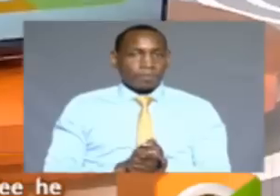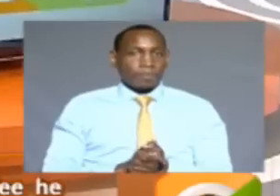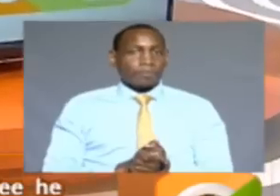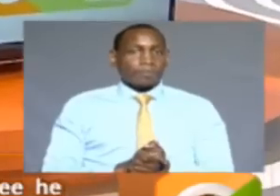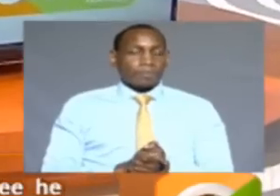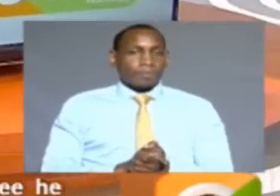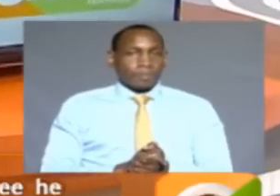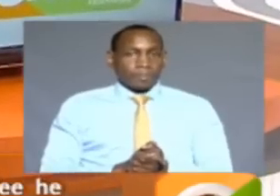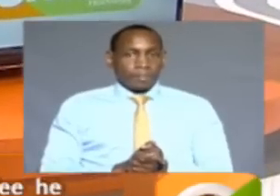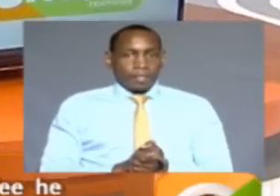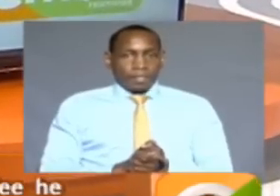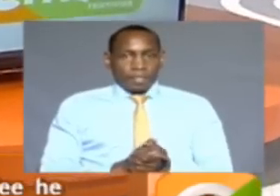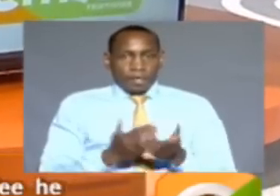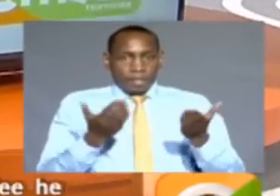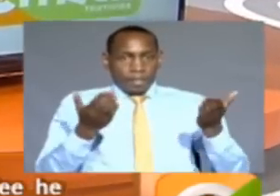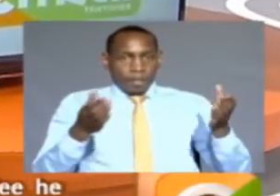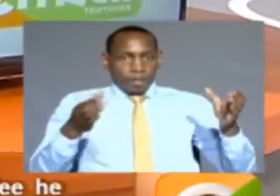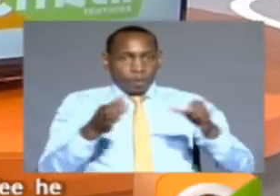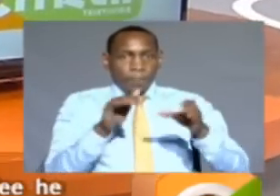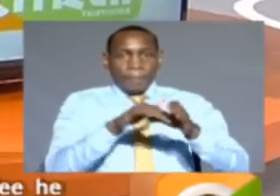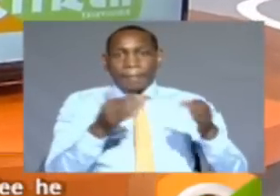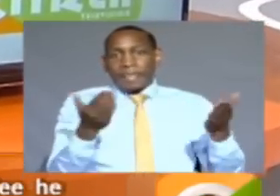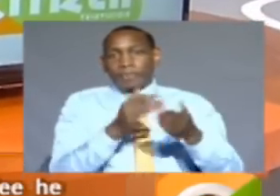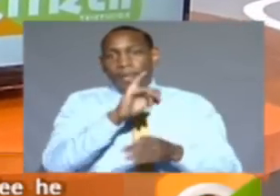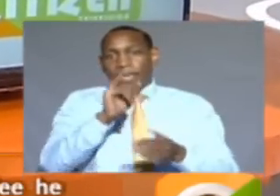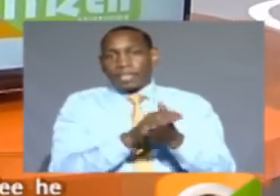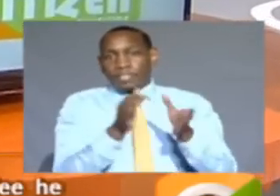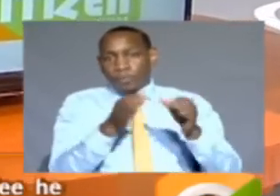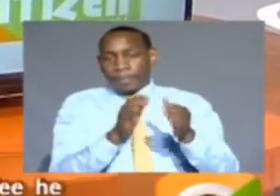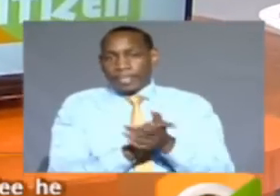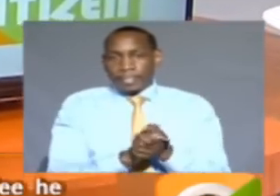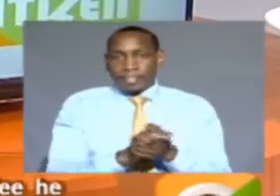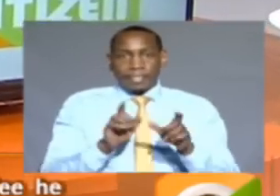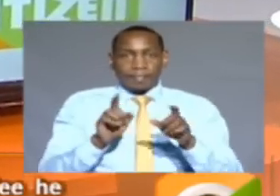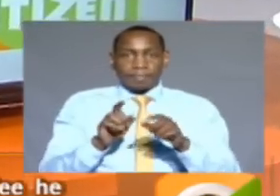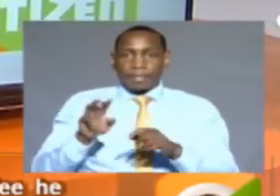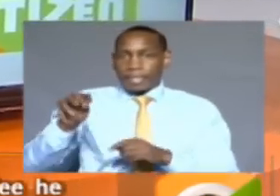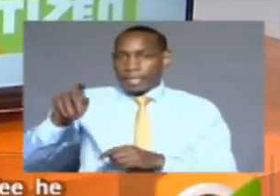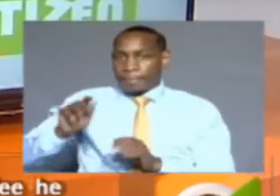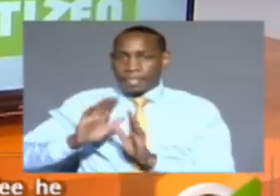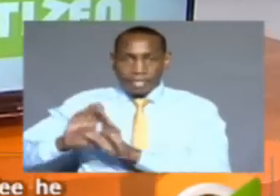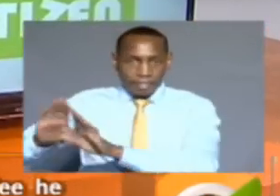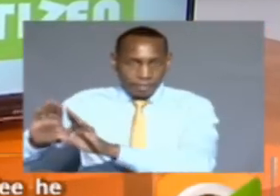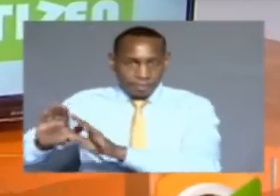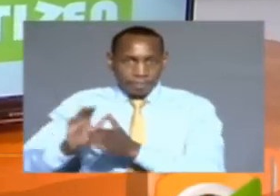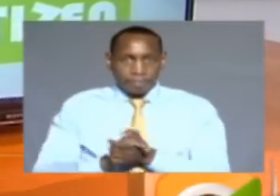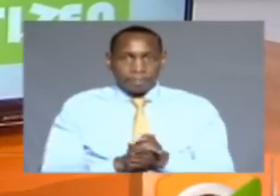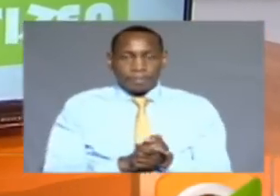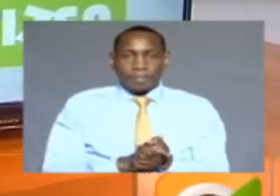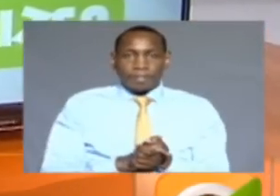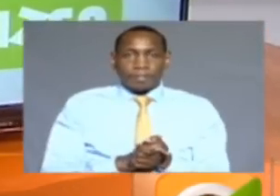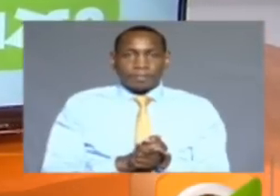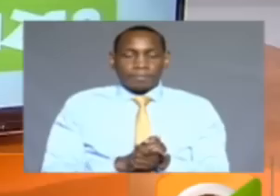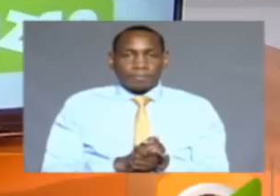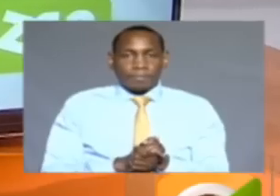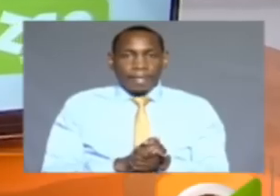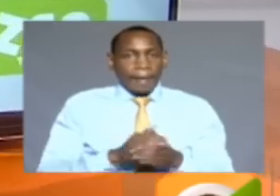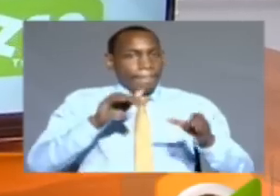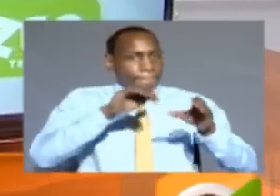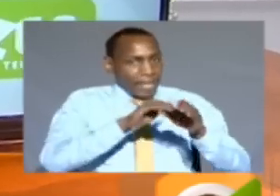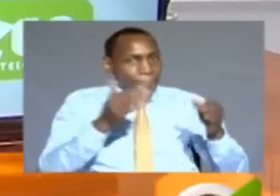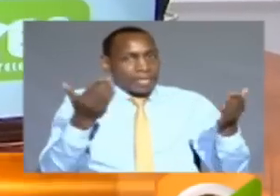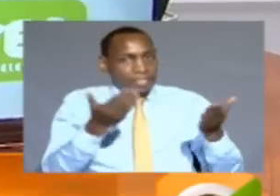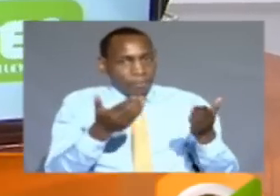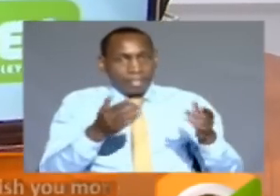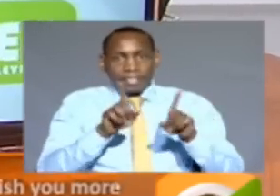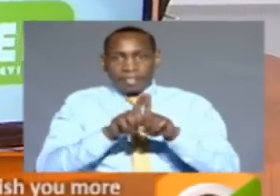Joe. Where are the party members of Jubilee? I mean, forget the MPs, eh? You know, the card-carrying members, you know, like in